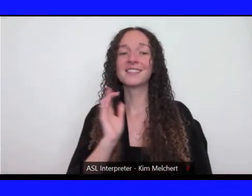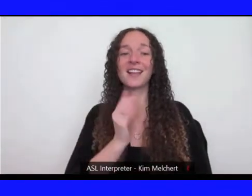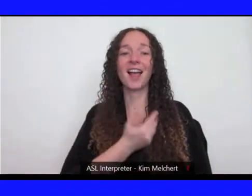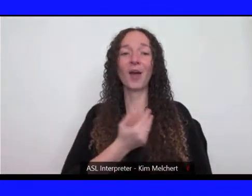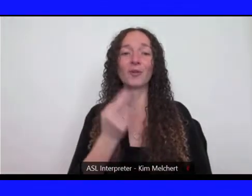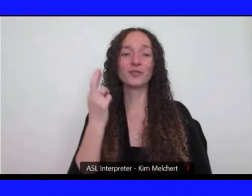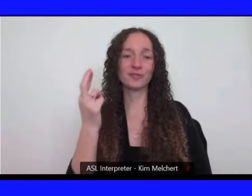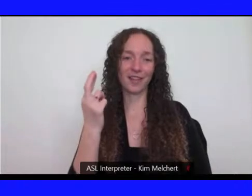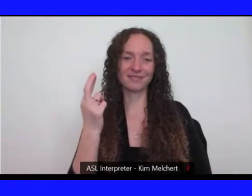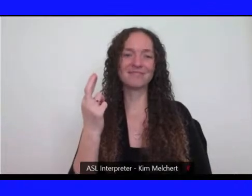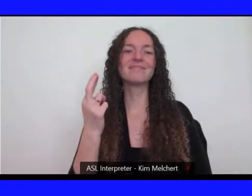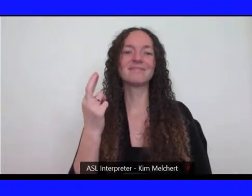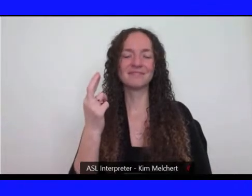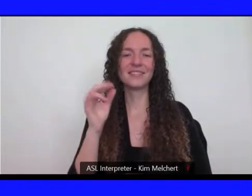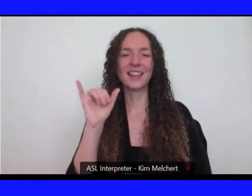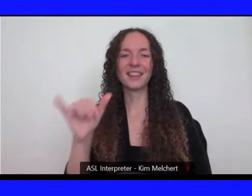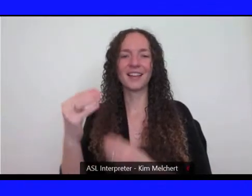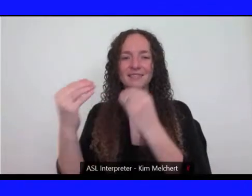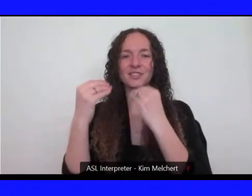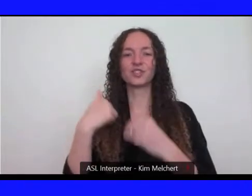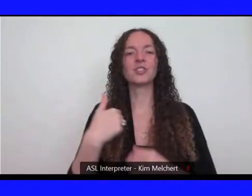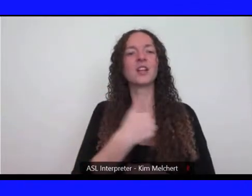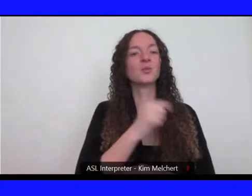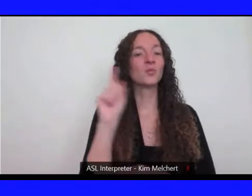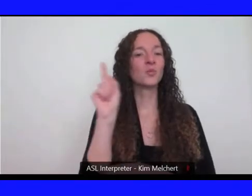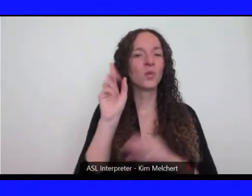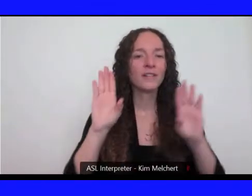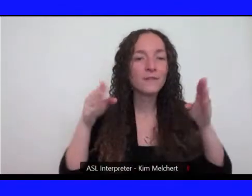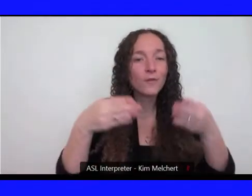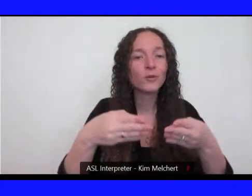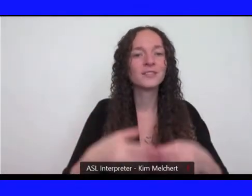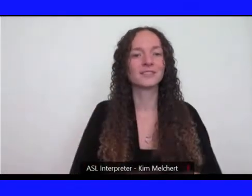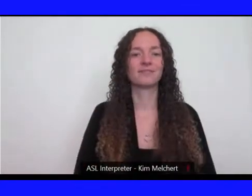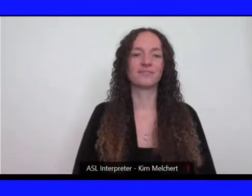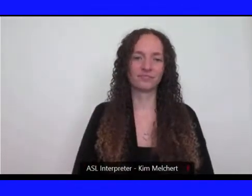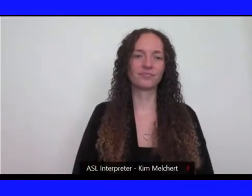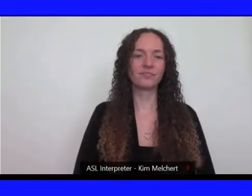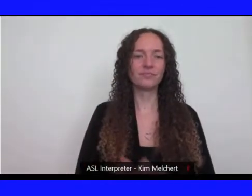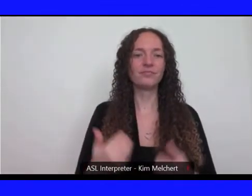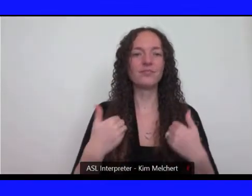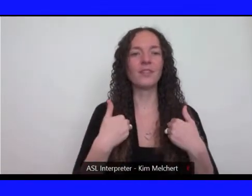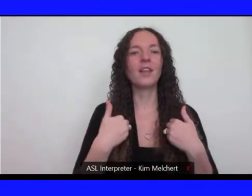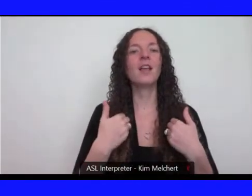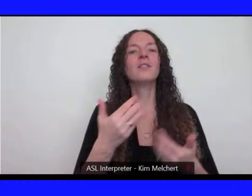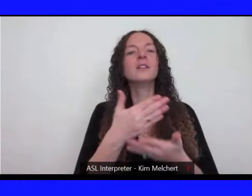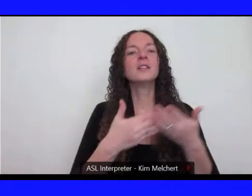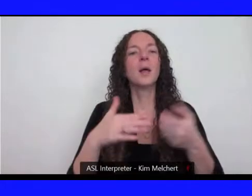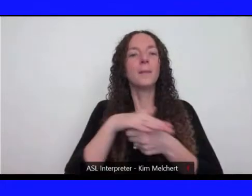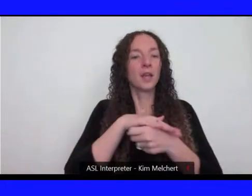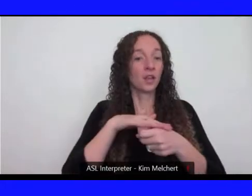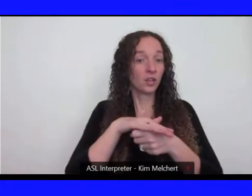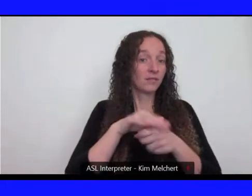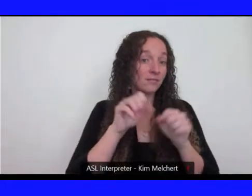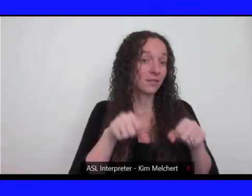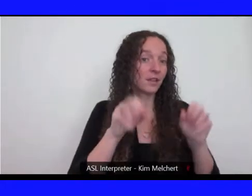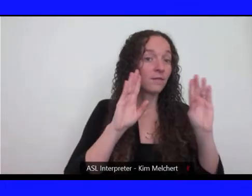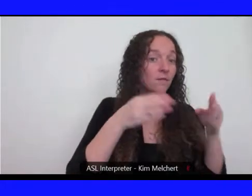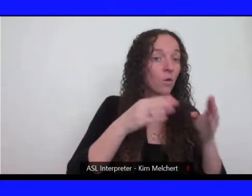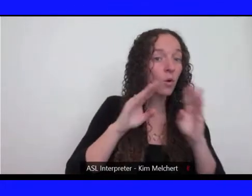broader strategic discussion up at the full board meeting, and welcome anybody's further feedback or questions. And thanks again.